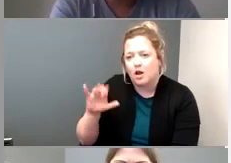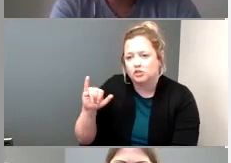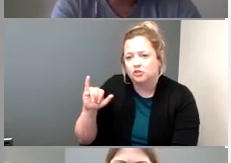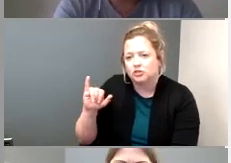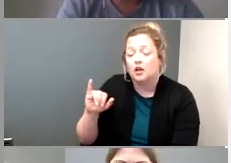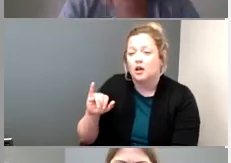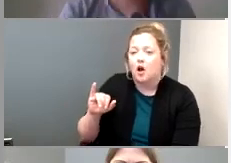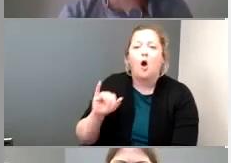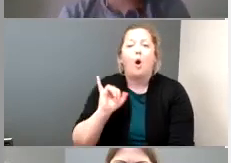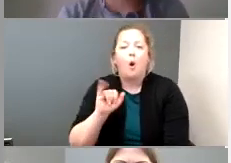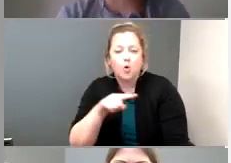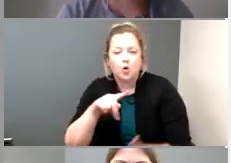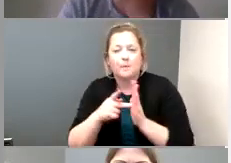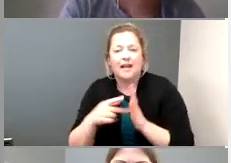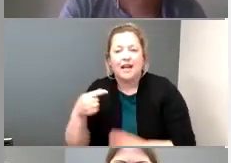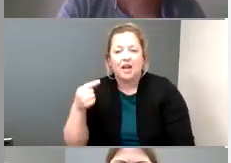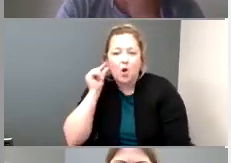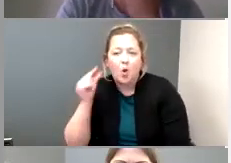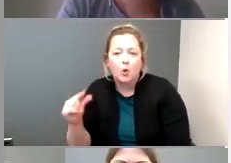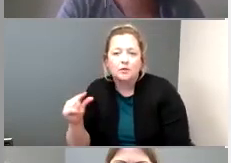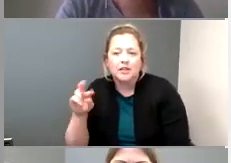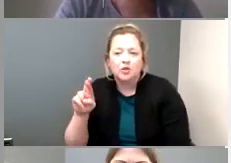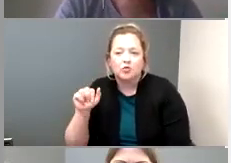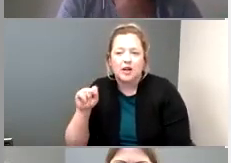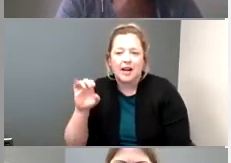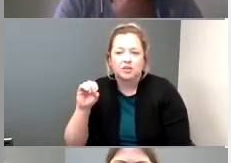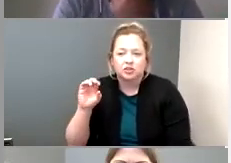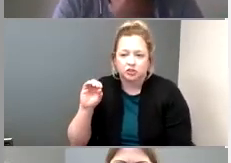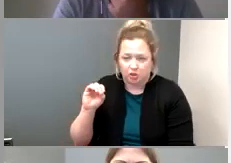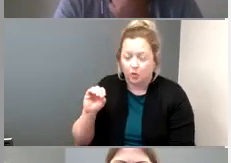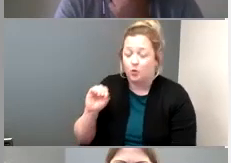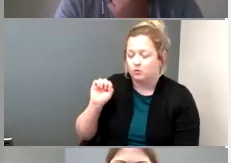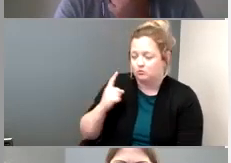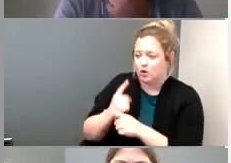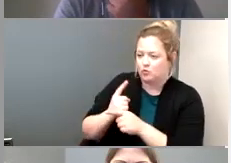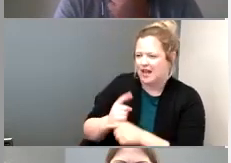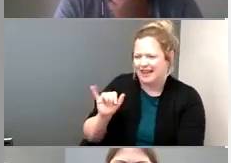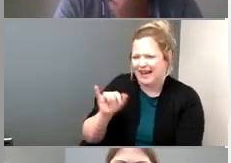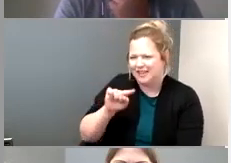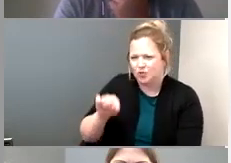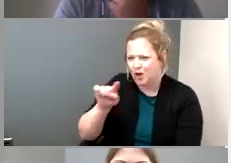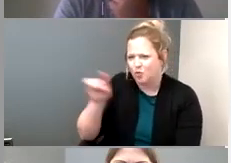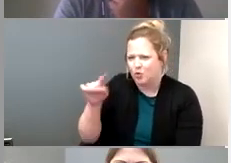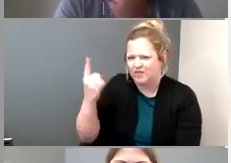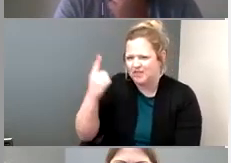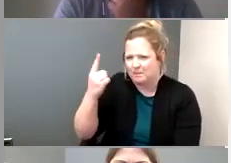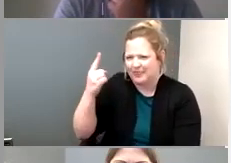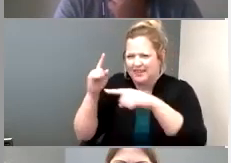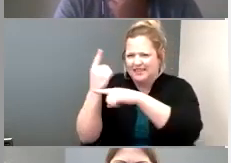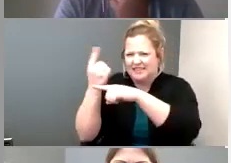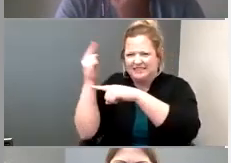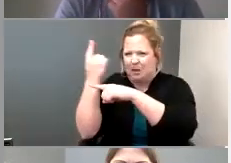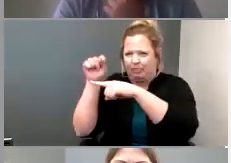ratio, whatever, where it's like something over square root of 5. And so that way, I just wanted to answer the question. If you use that shortcut, then recursive would definitely be quicker,